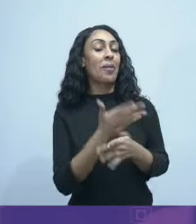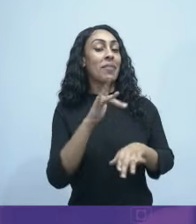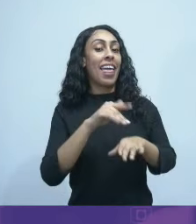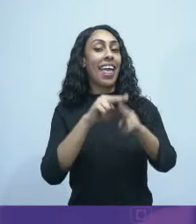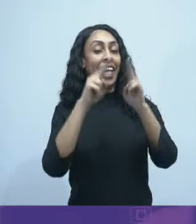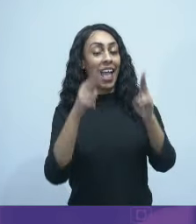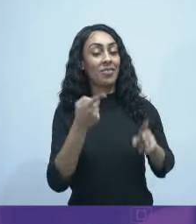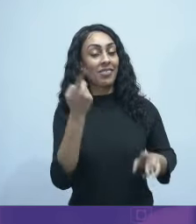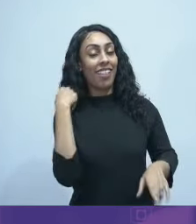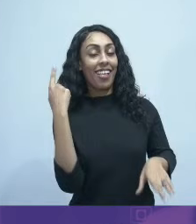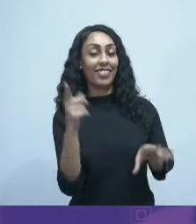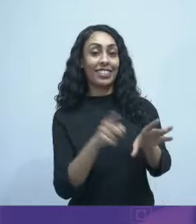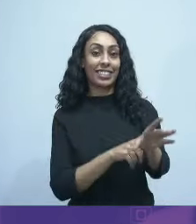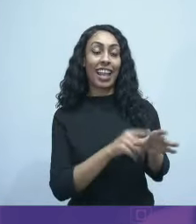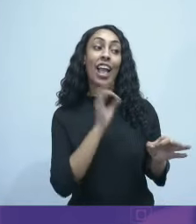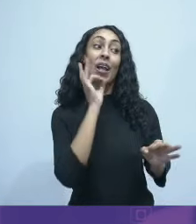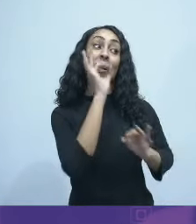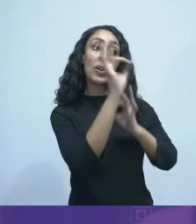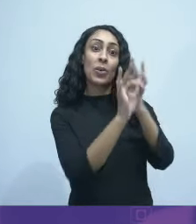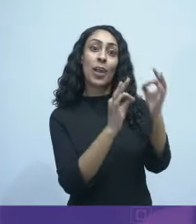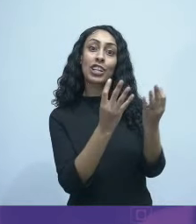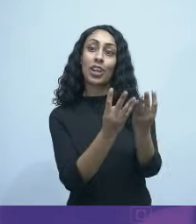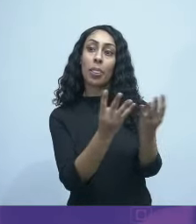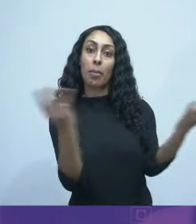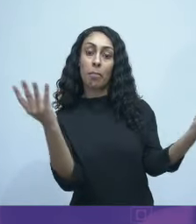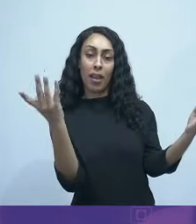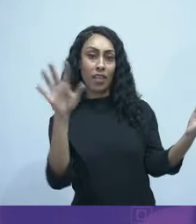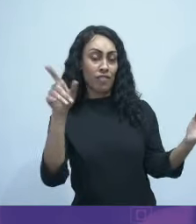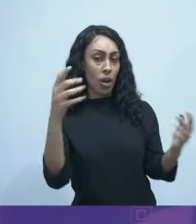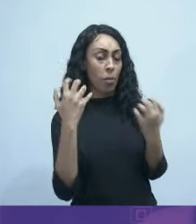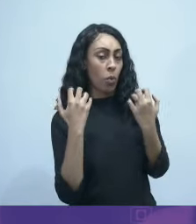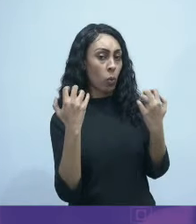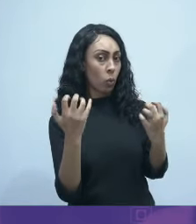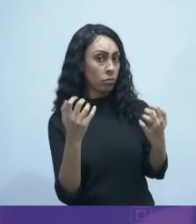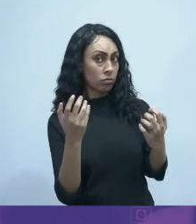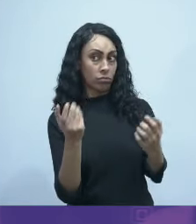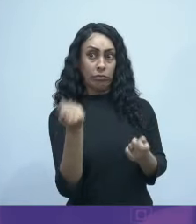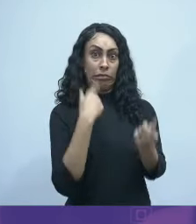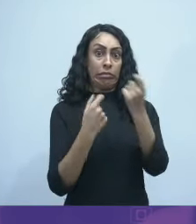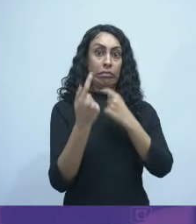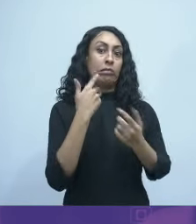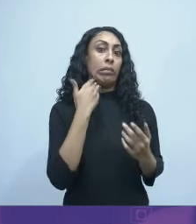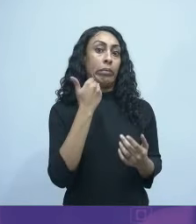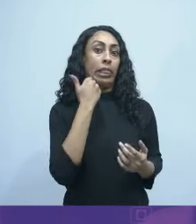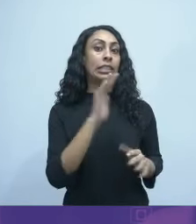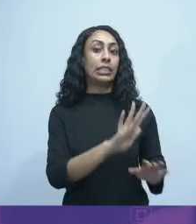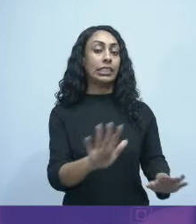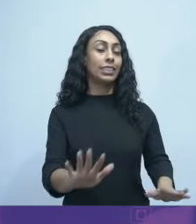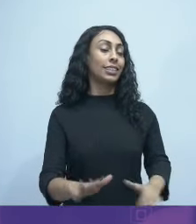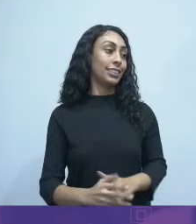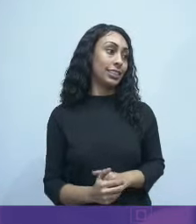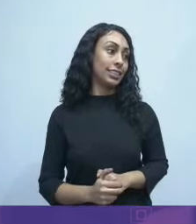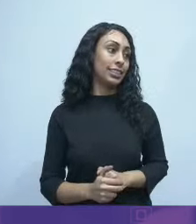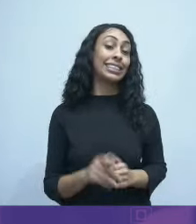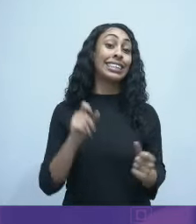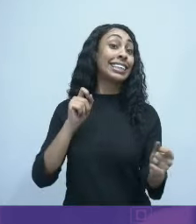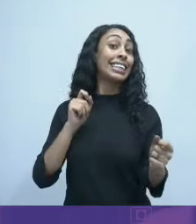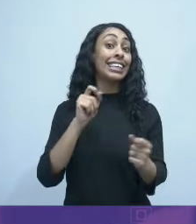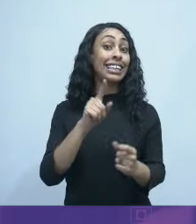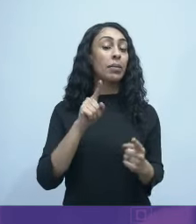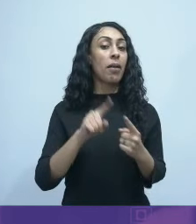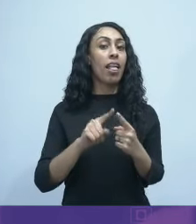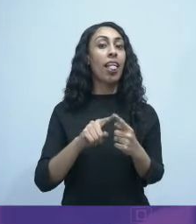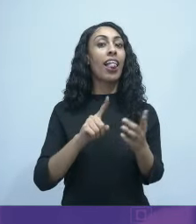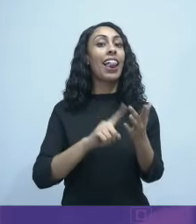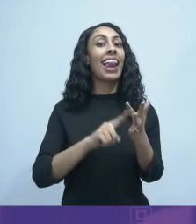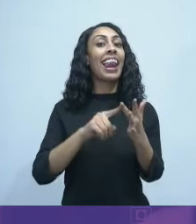been waiting for, questions to our panel from you, our audience, and they've been pouring in. The first we've got is from email